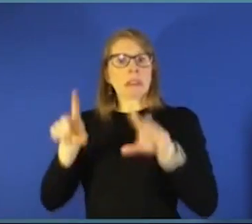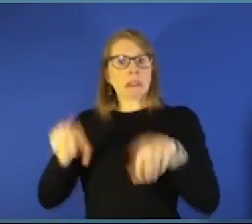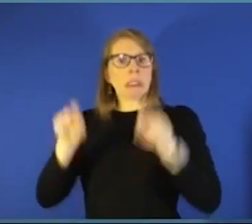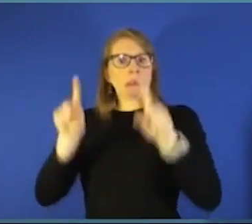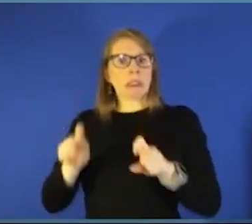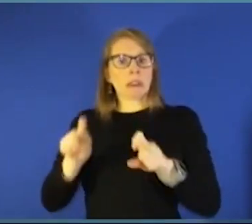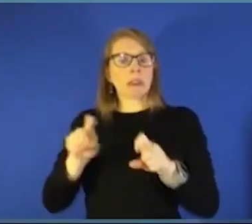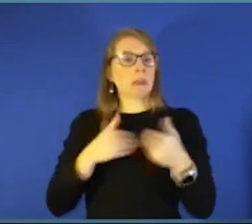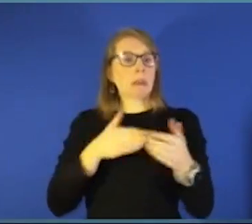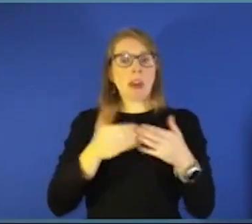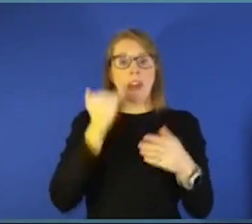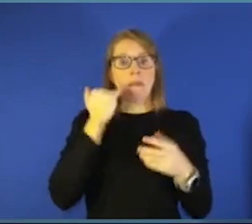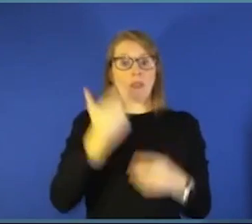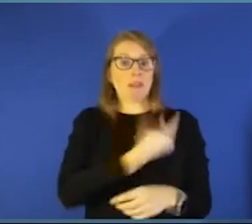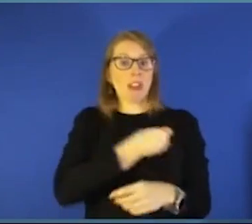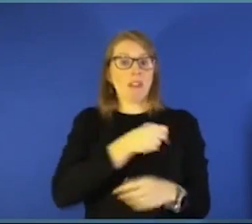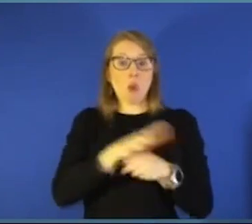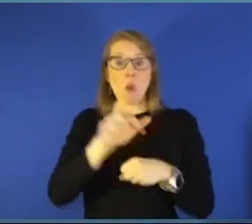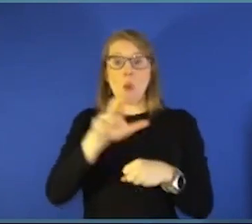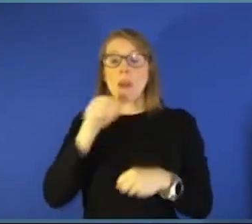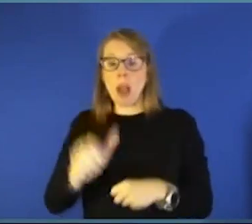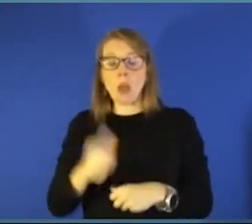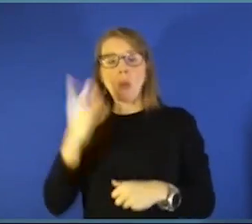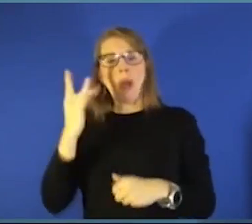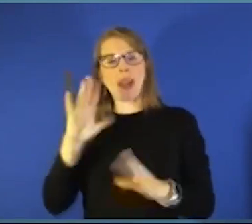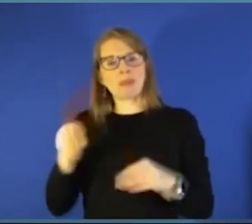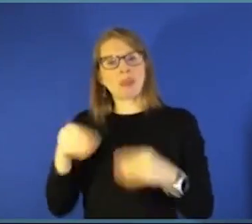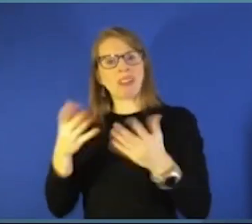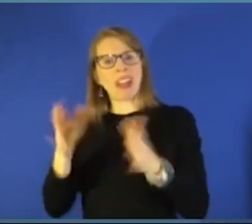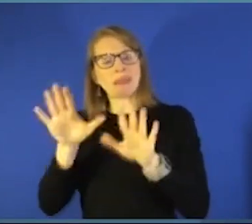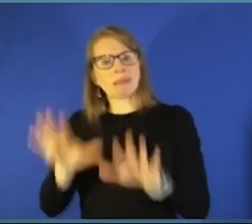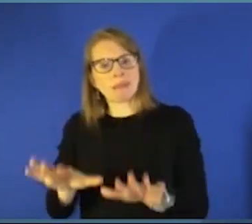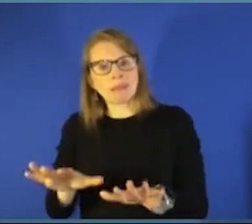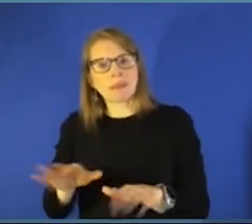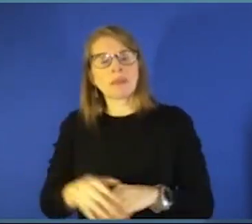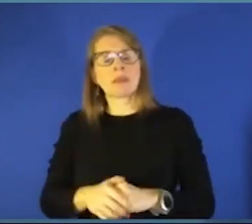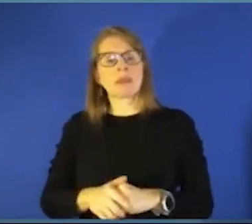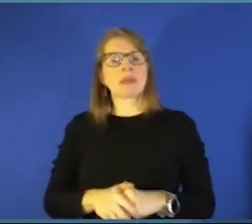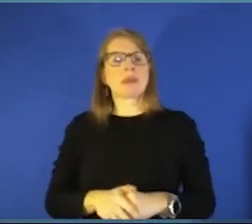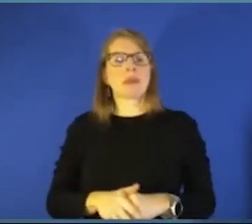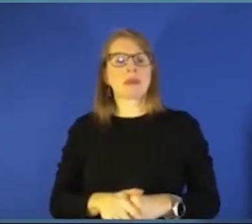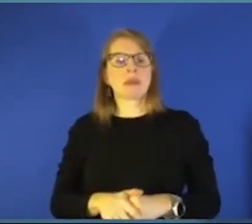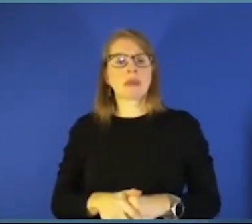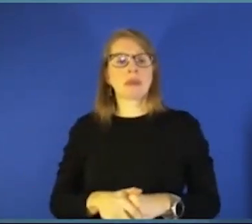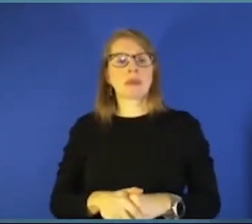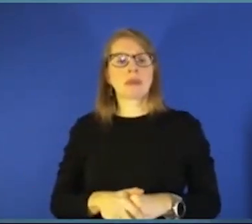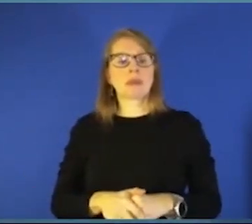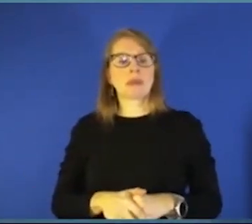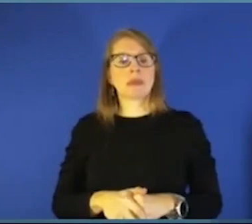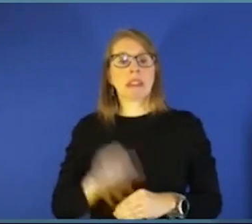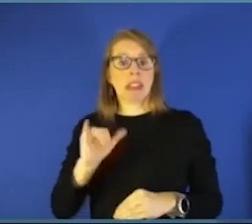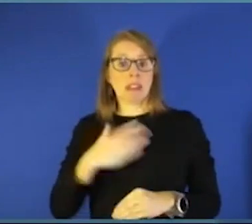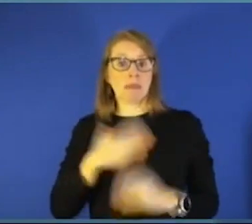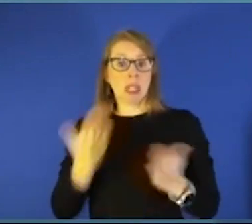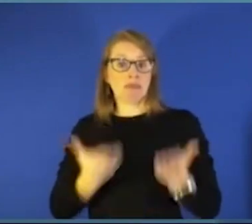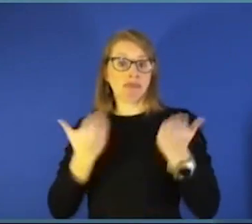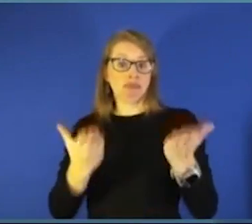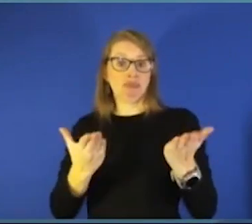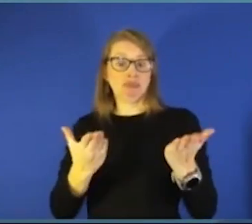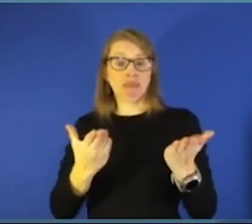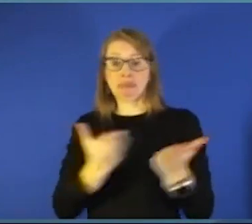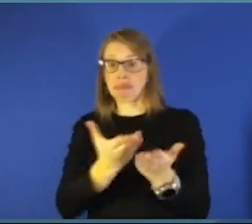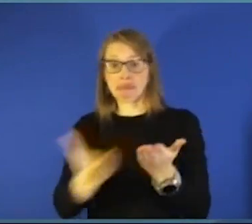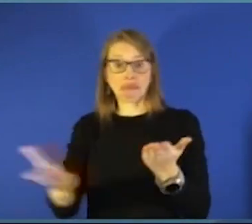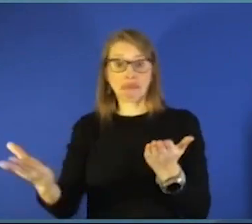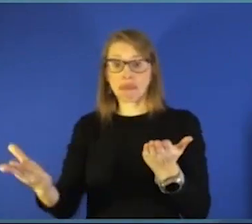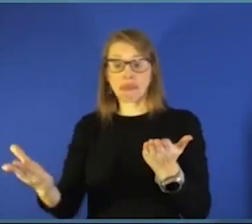fully or not, to give yourself some reassurance. That would be my recommendation. I certainly defer to any of my other colleagues as